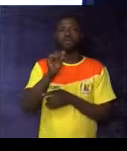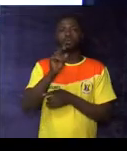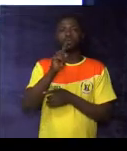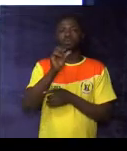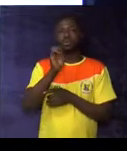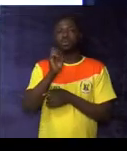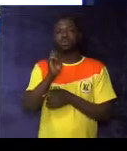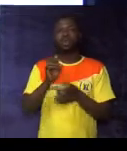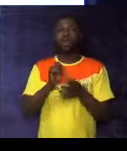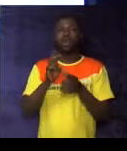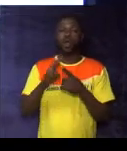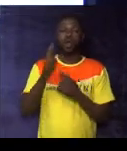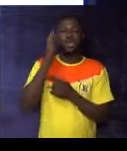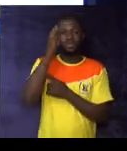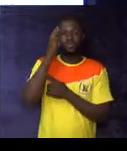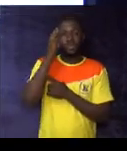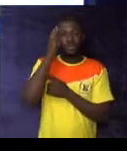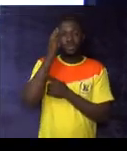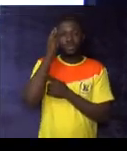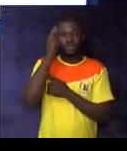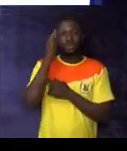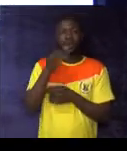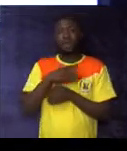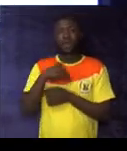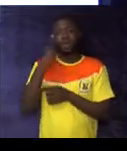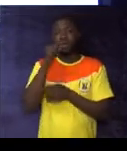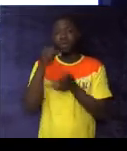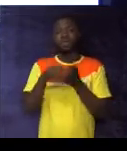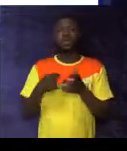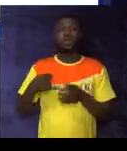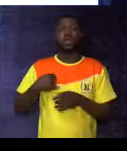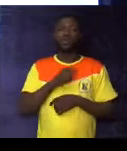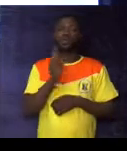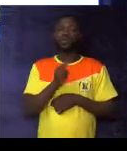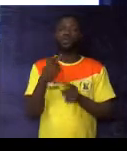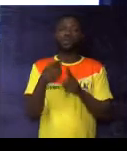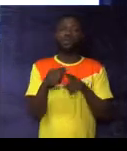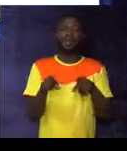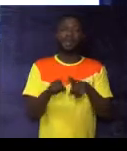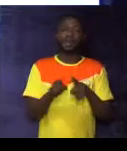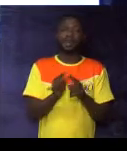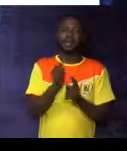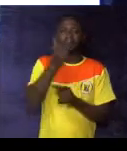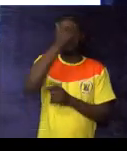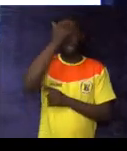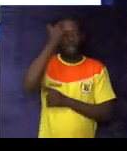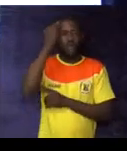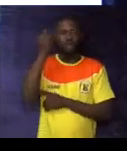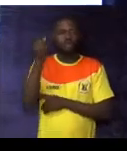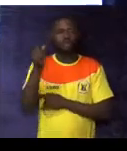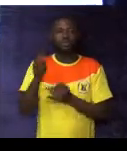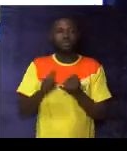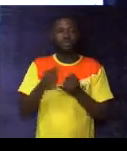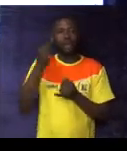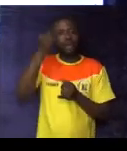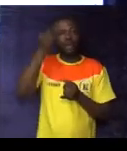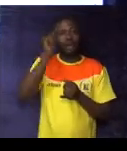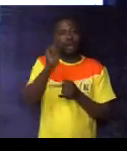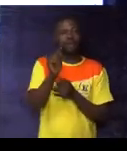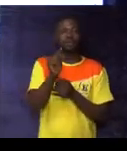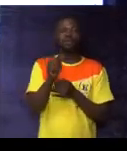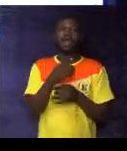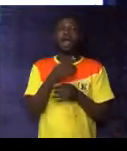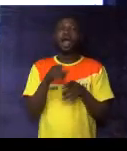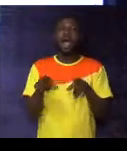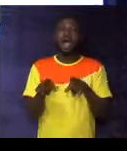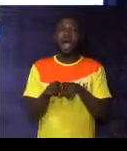of cause or reason. And for this we use words like because,